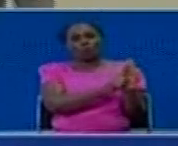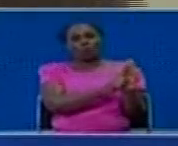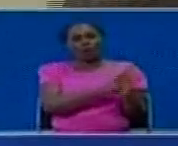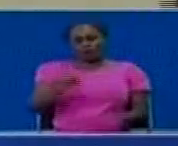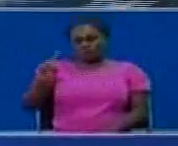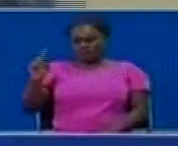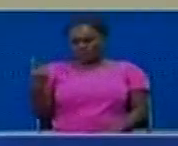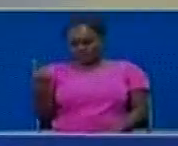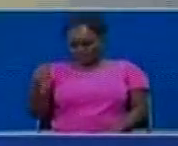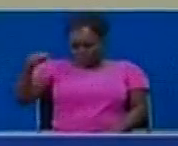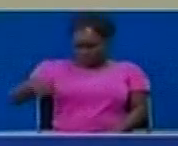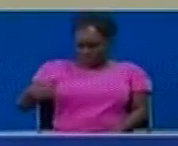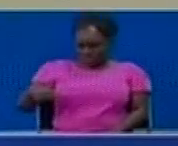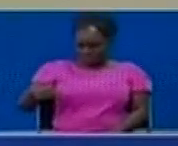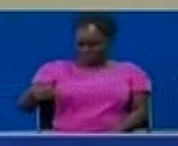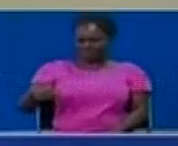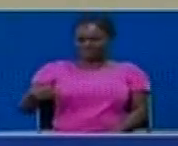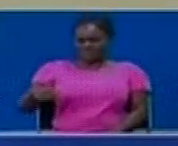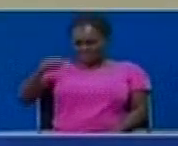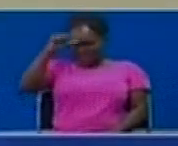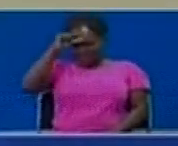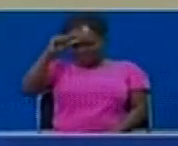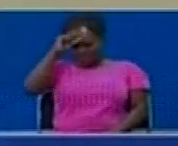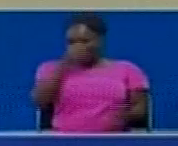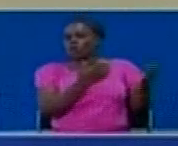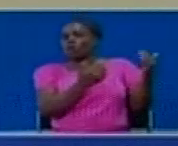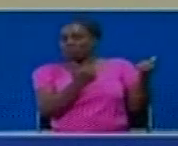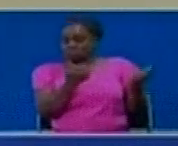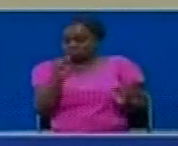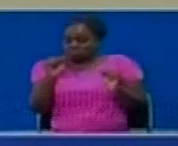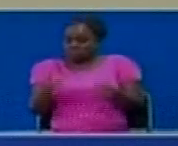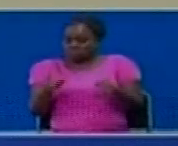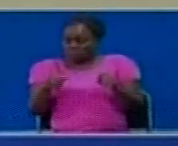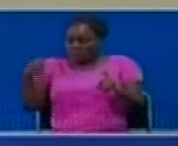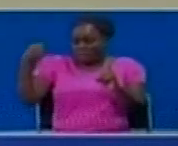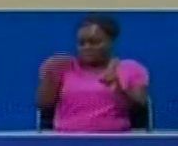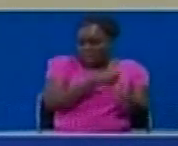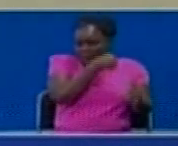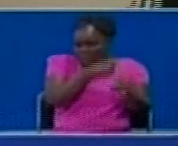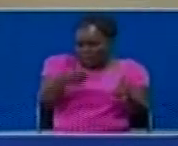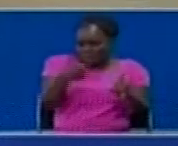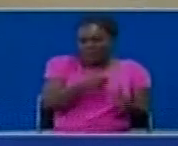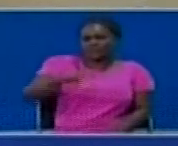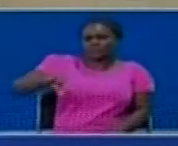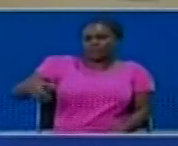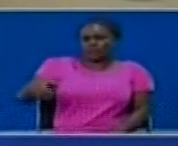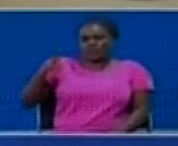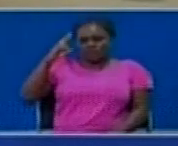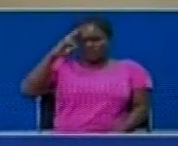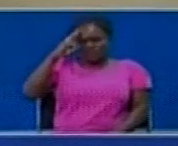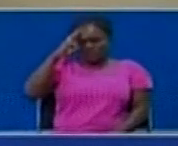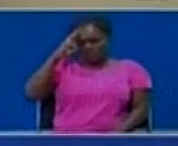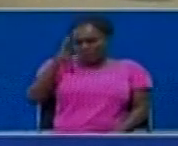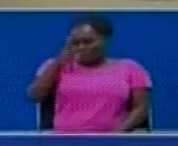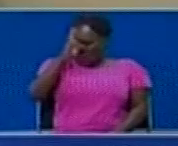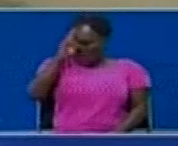Fast forward to today, and the government had already anticipated that there might be violence in the CBD, hence the reason where they